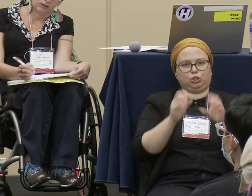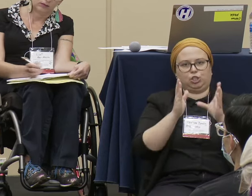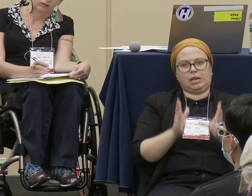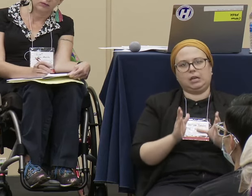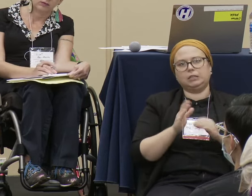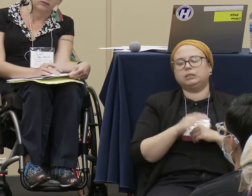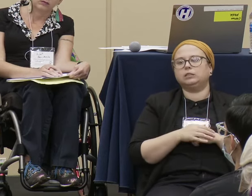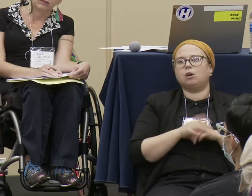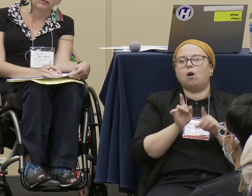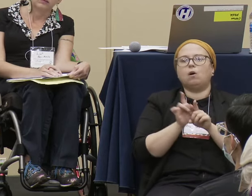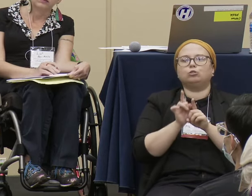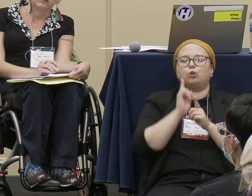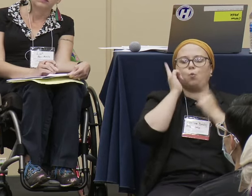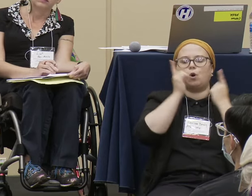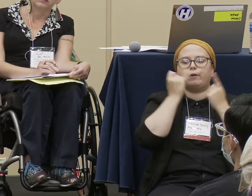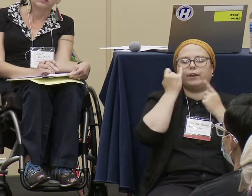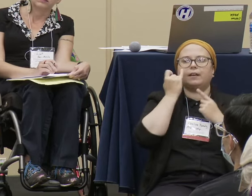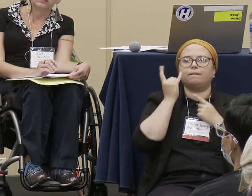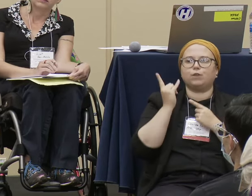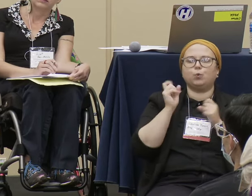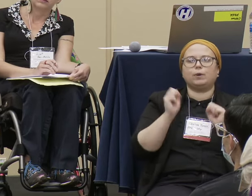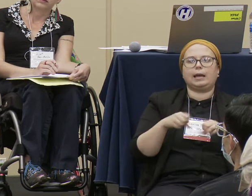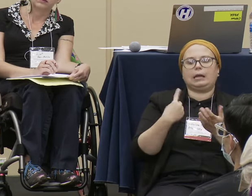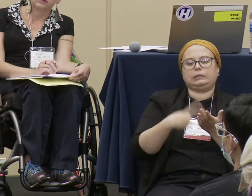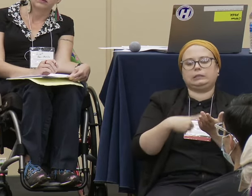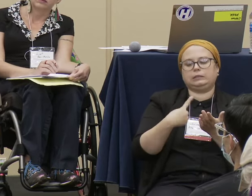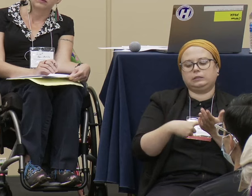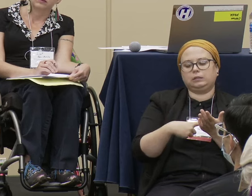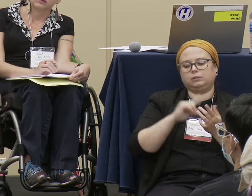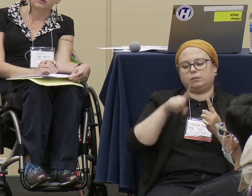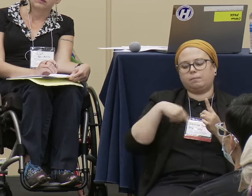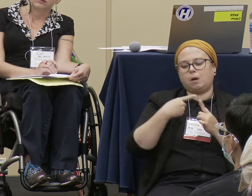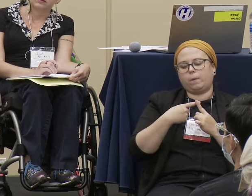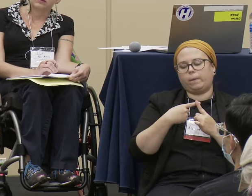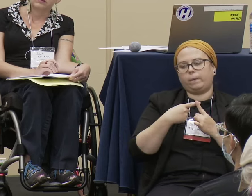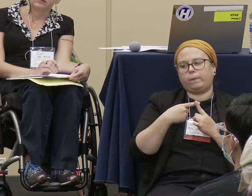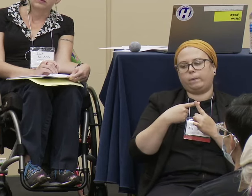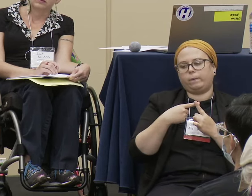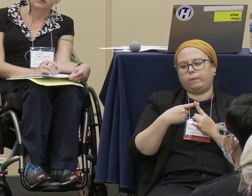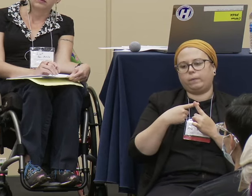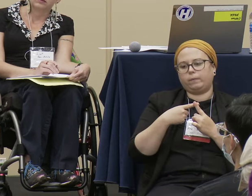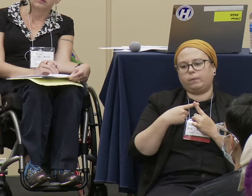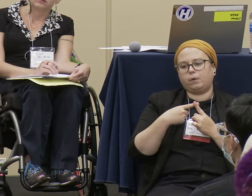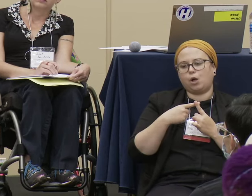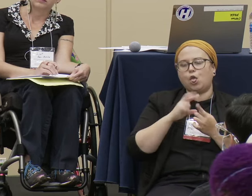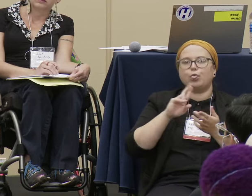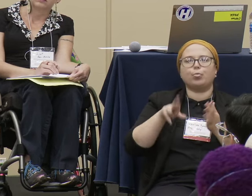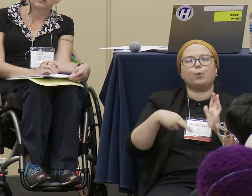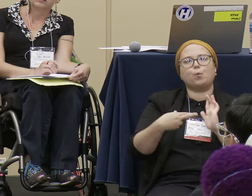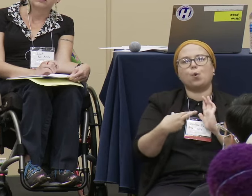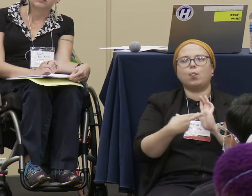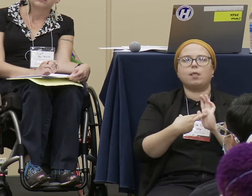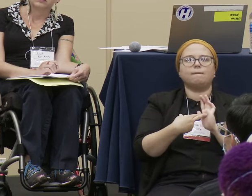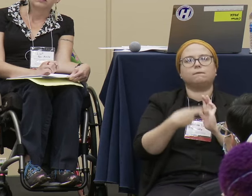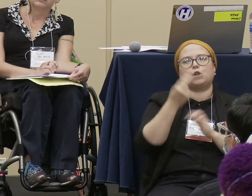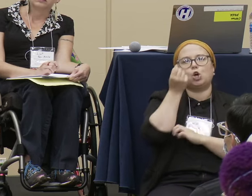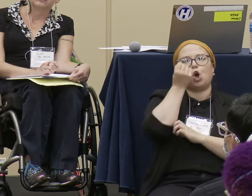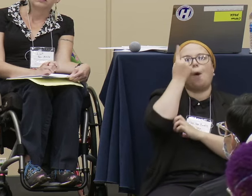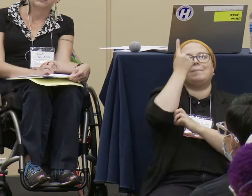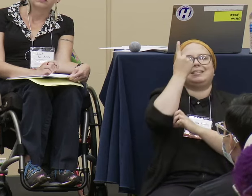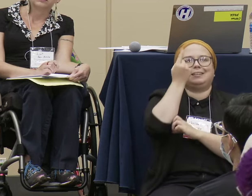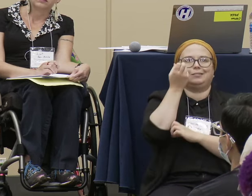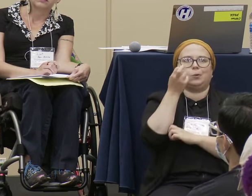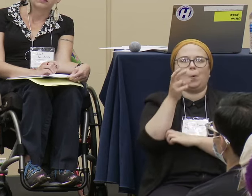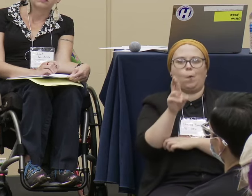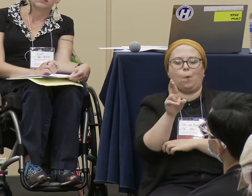also wondering if you could speak a little bit to the role of competence, or I guess perceived